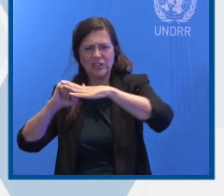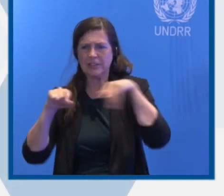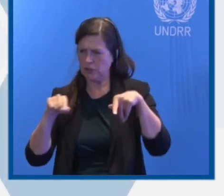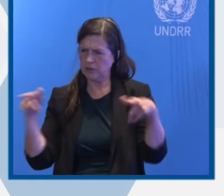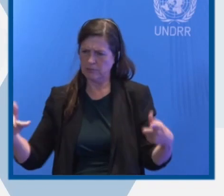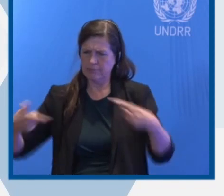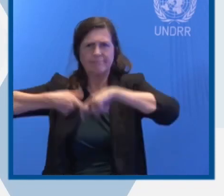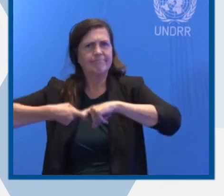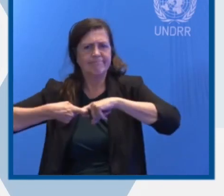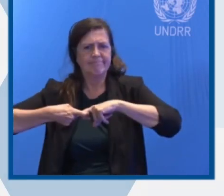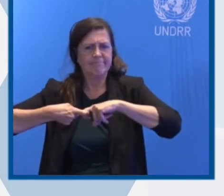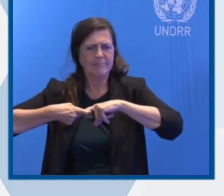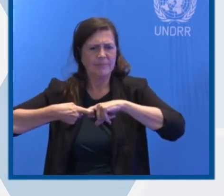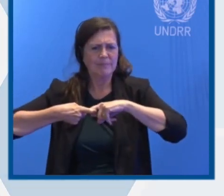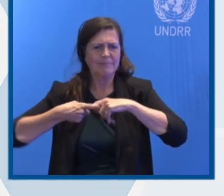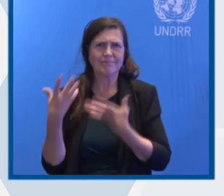why I would like to ask you how